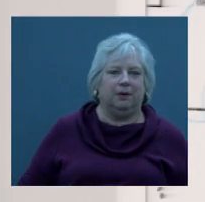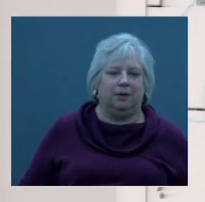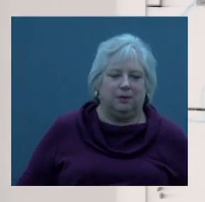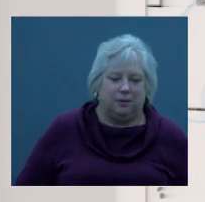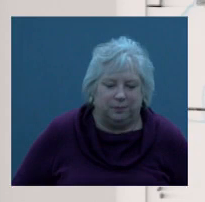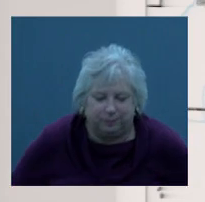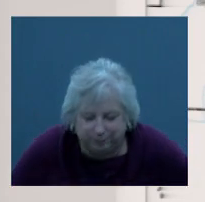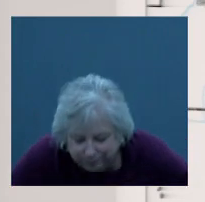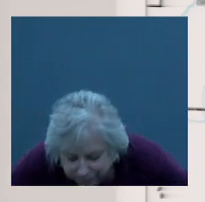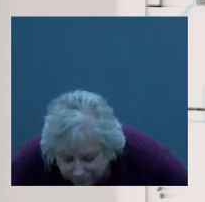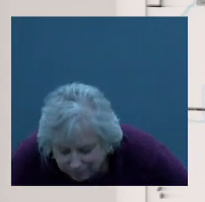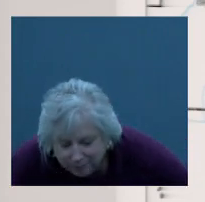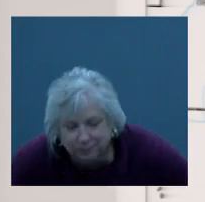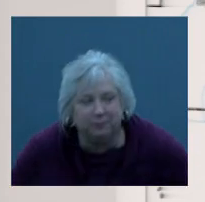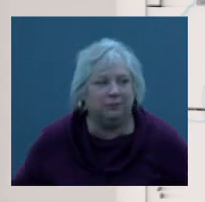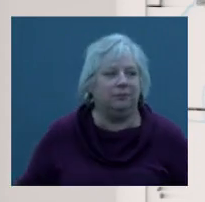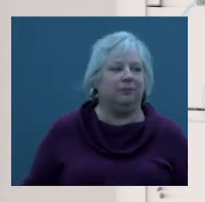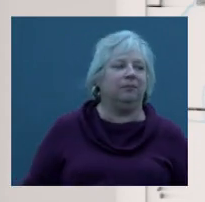Dr. Benton?